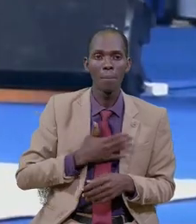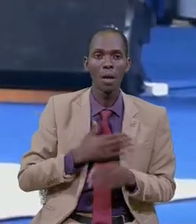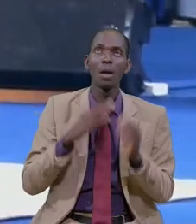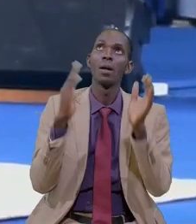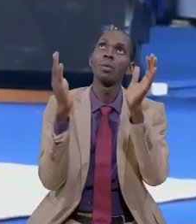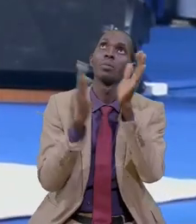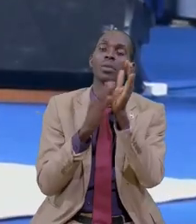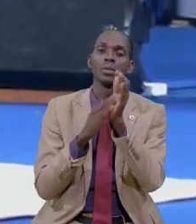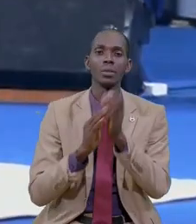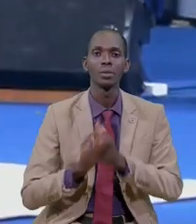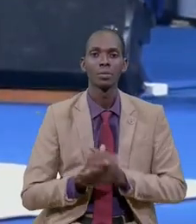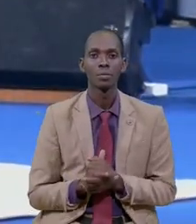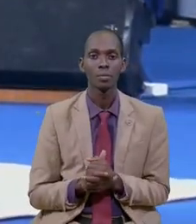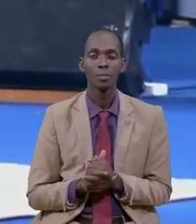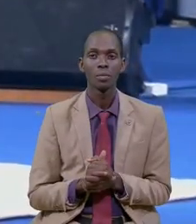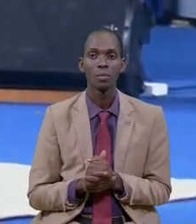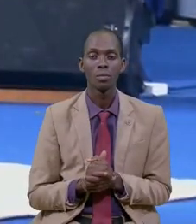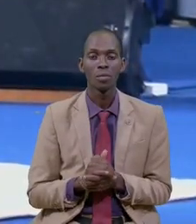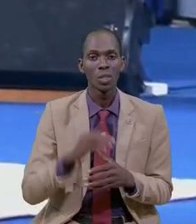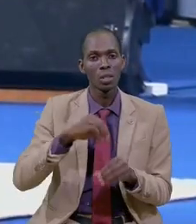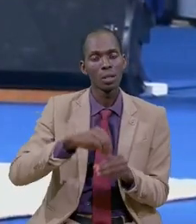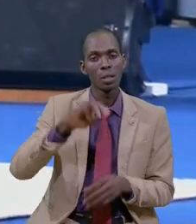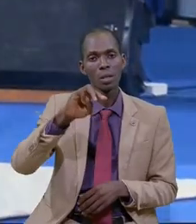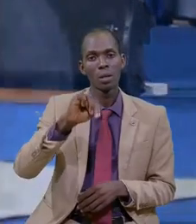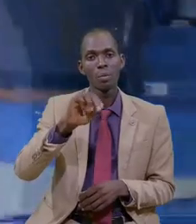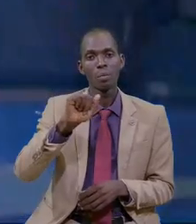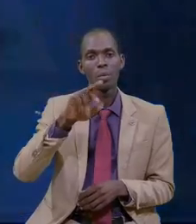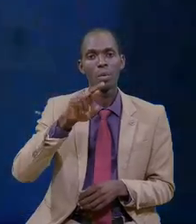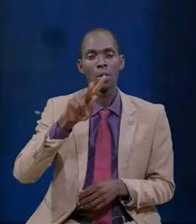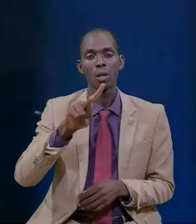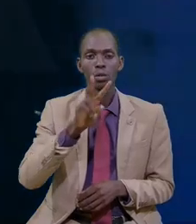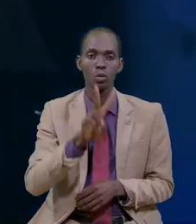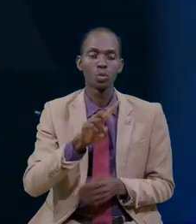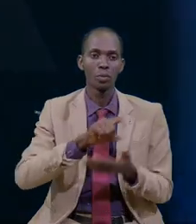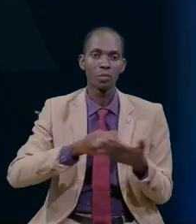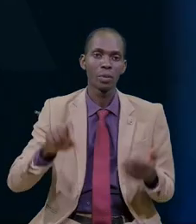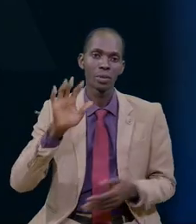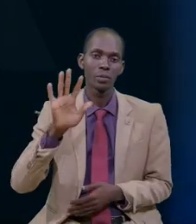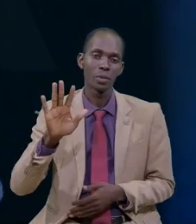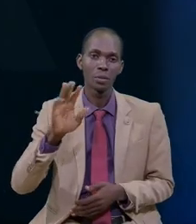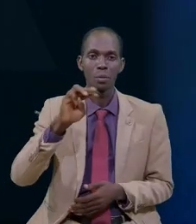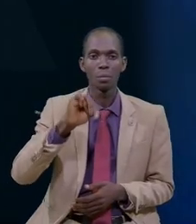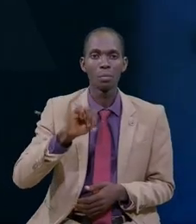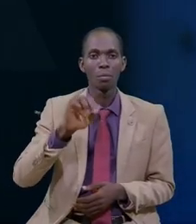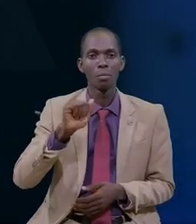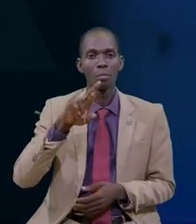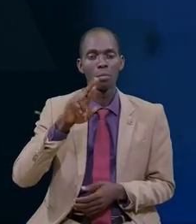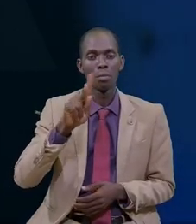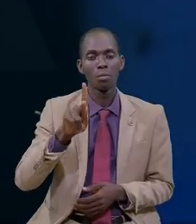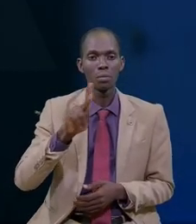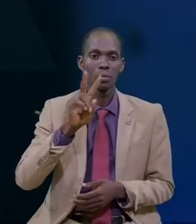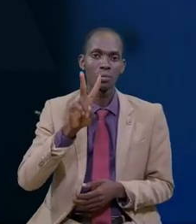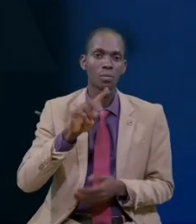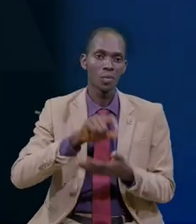ma louange. In Mark chapter 2. En Marc chapitre reading 2, from verse 5. Verset 5. Mark chapter